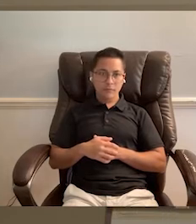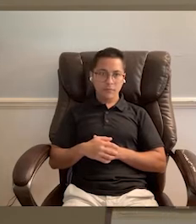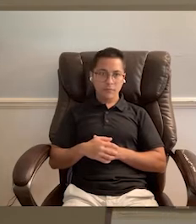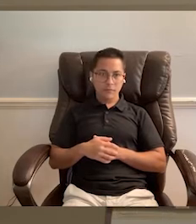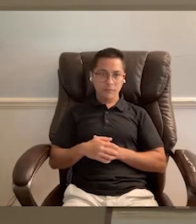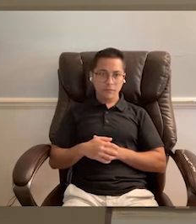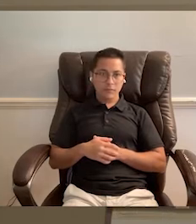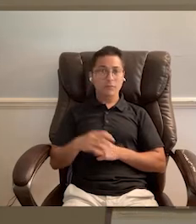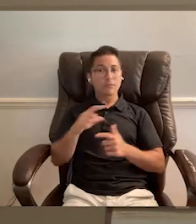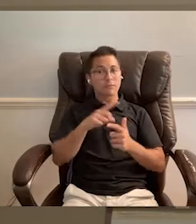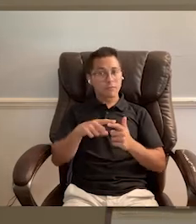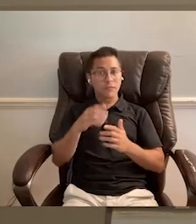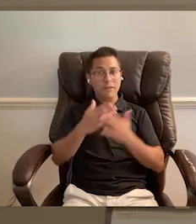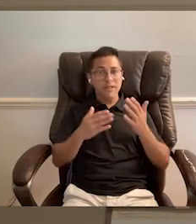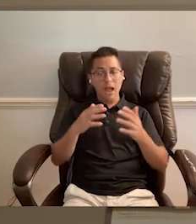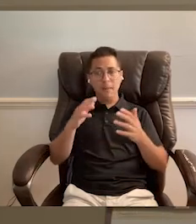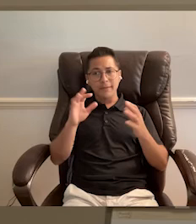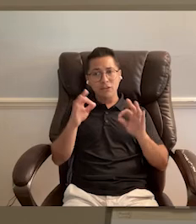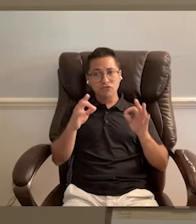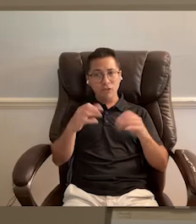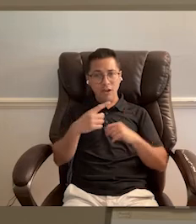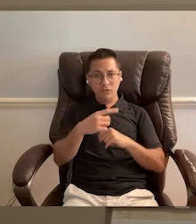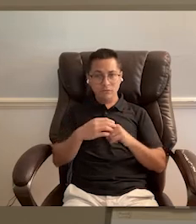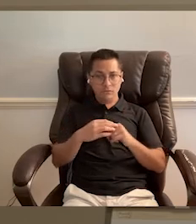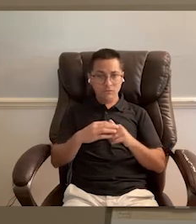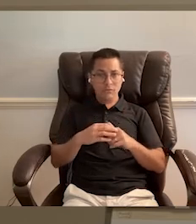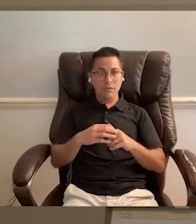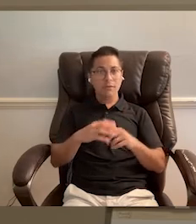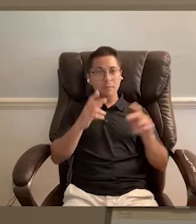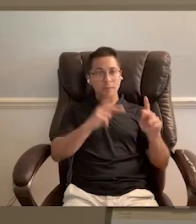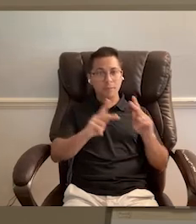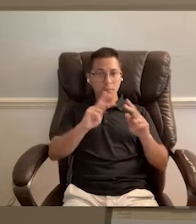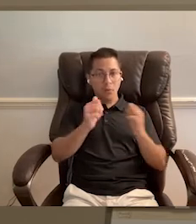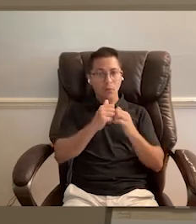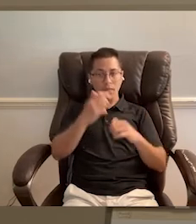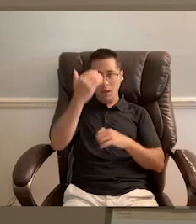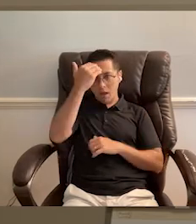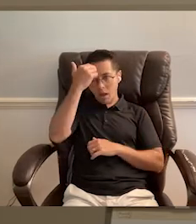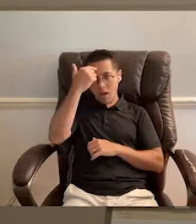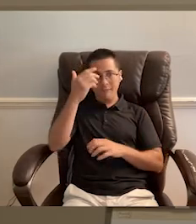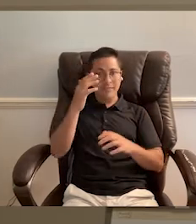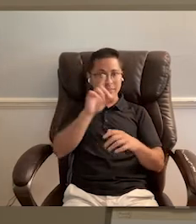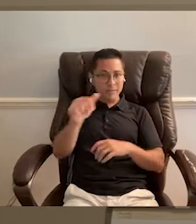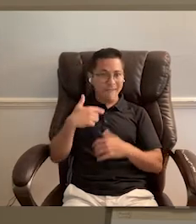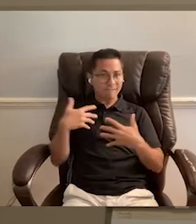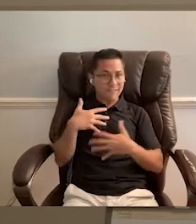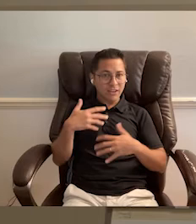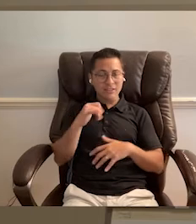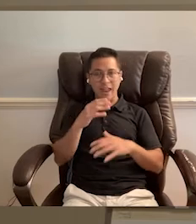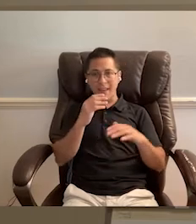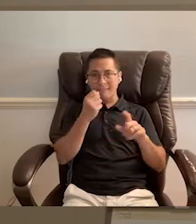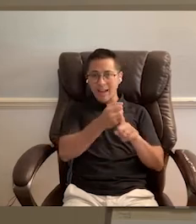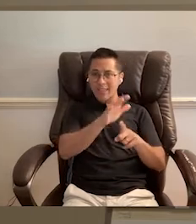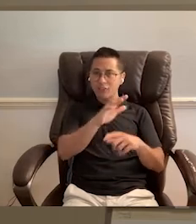be, it can be normal, but a lot of times, it's not normal for people with disabilities. So how do we deal with that? Now